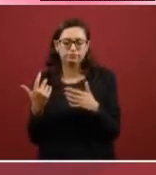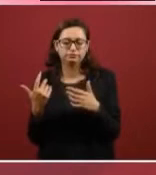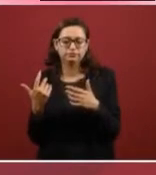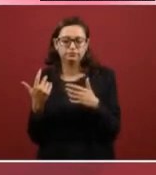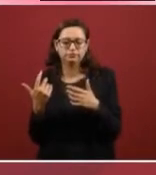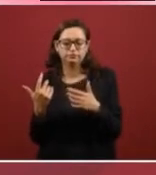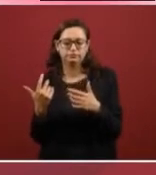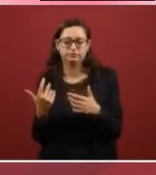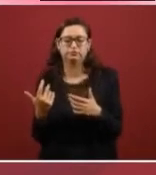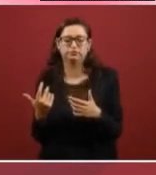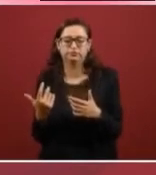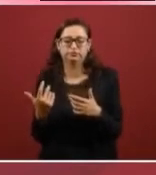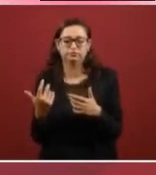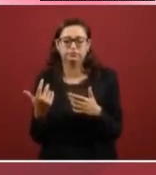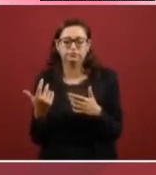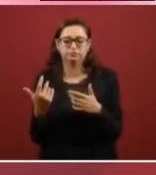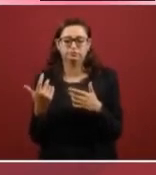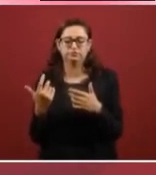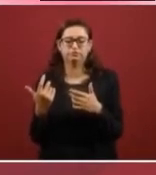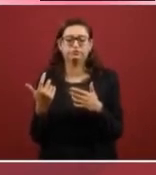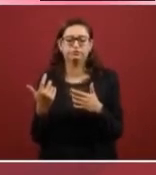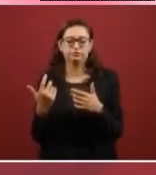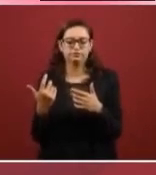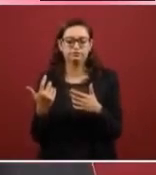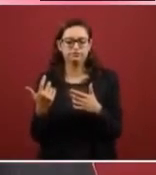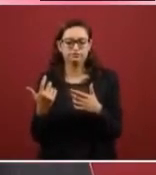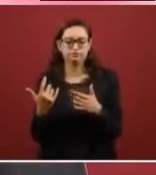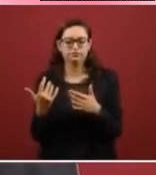matrícula, the growth alumnos of the